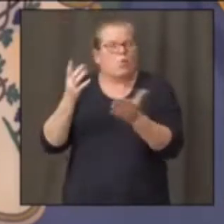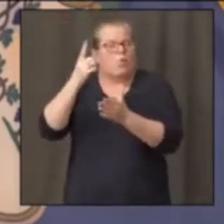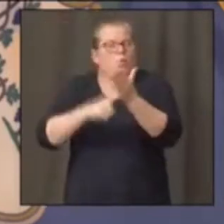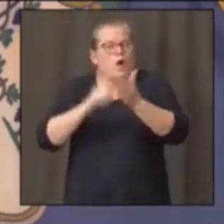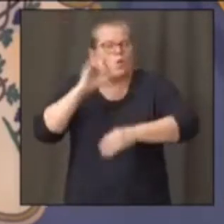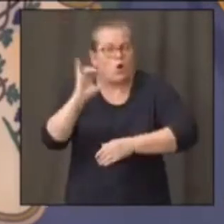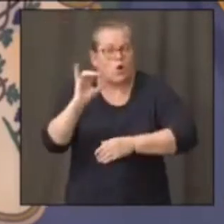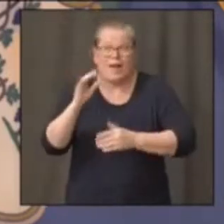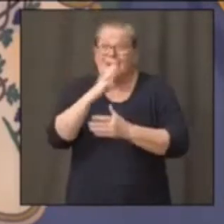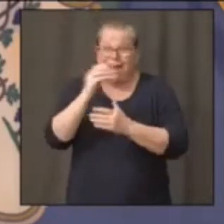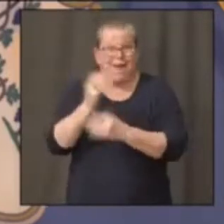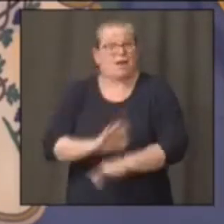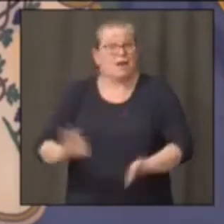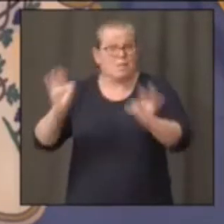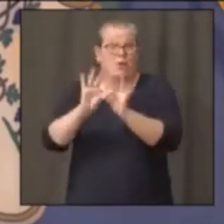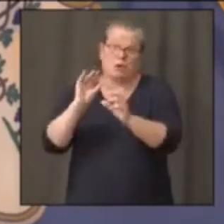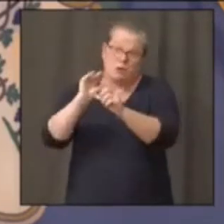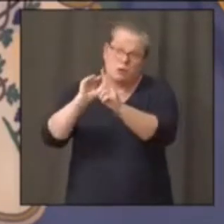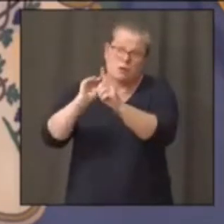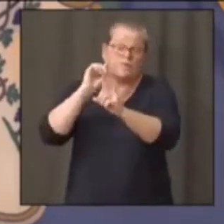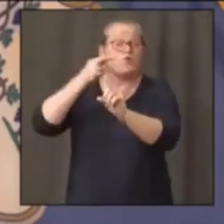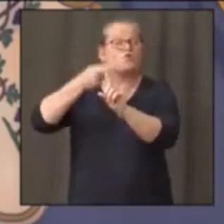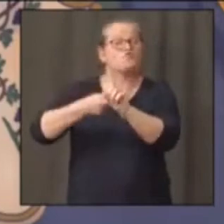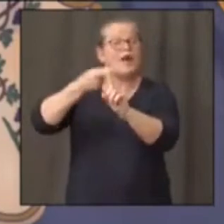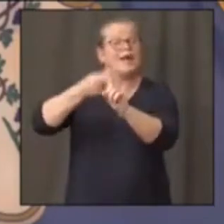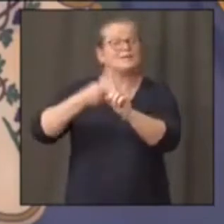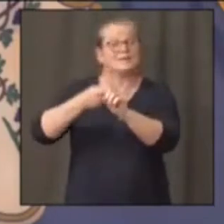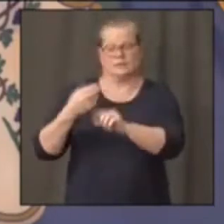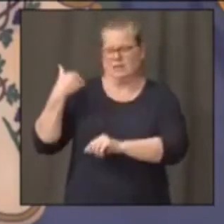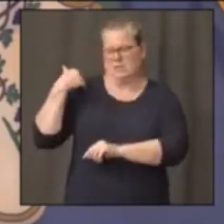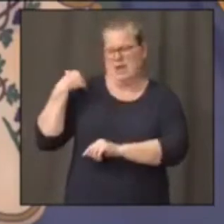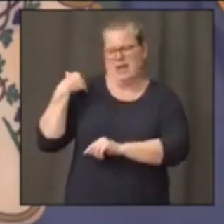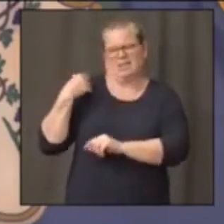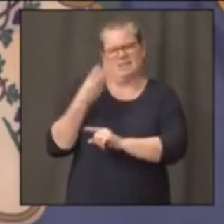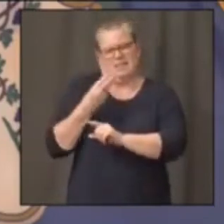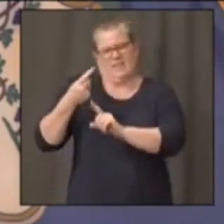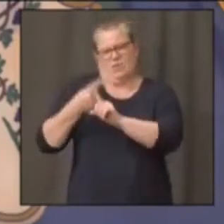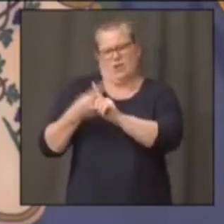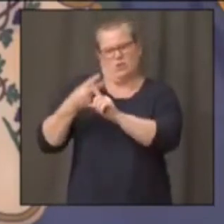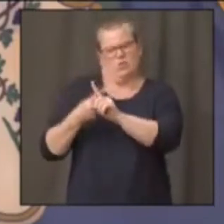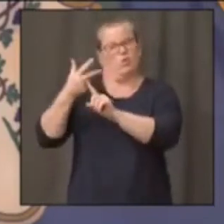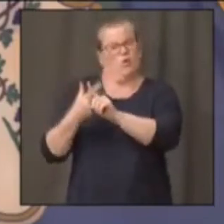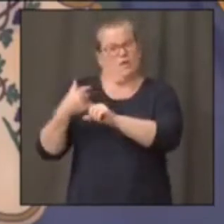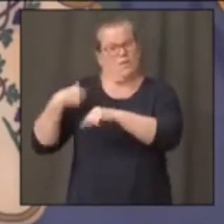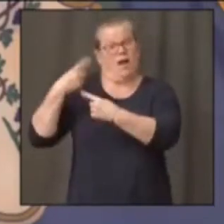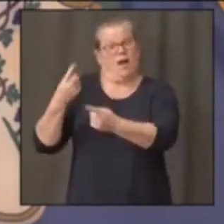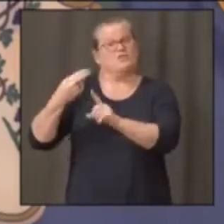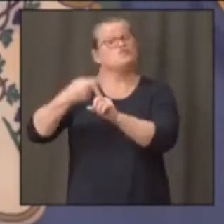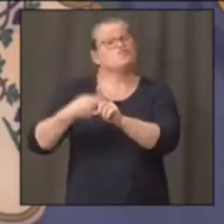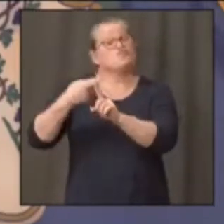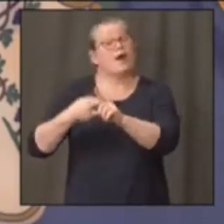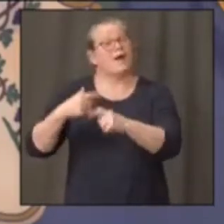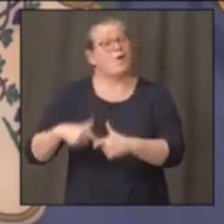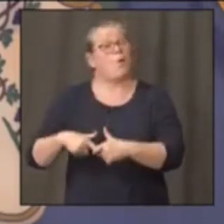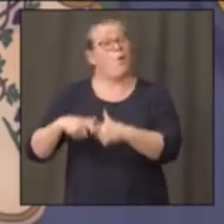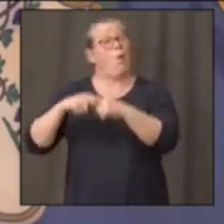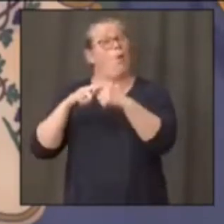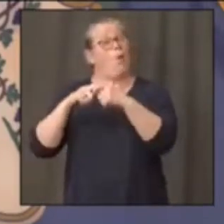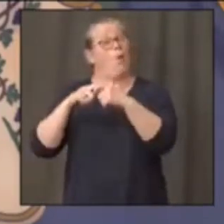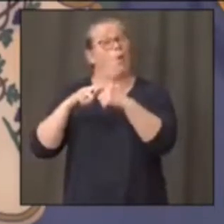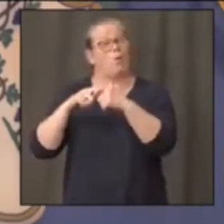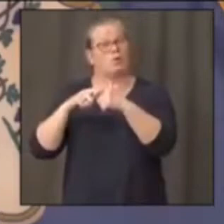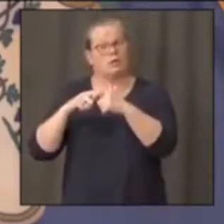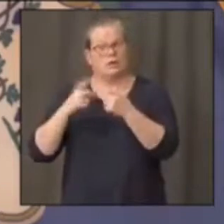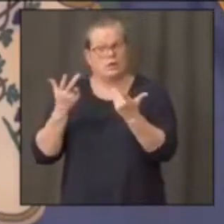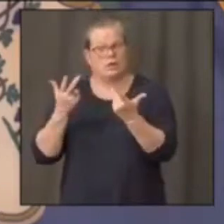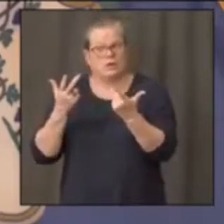because we had a grace period for rent, Ken, over the last, several months, not necessarily that everybody's been saving up to pay